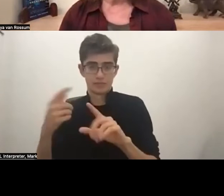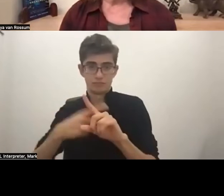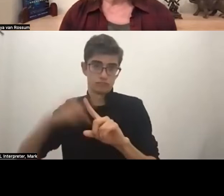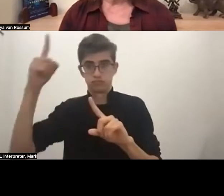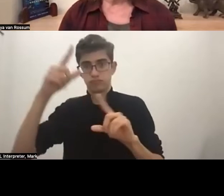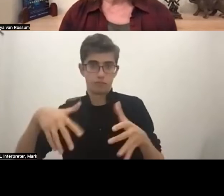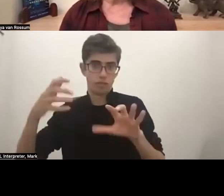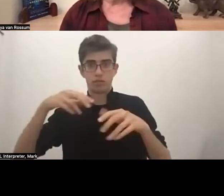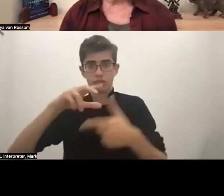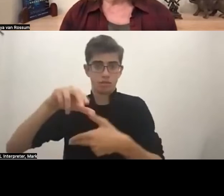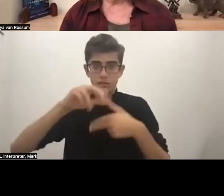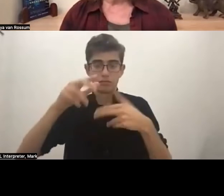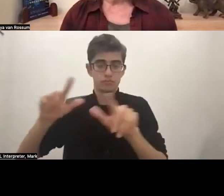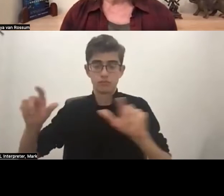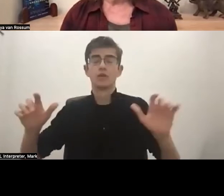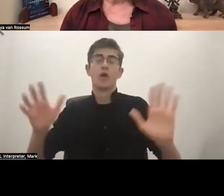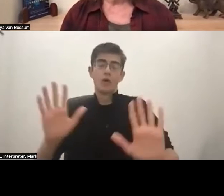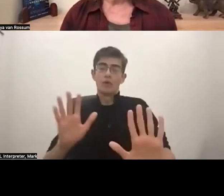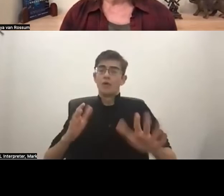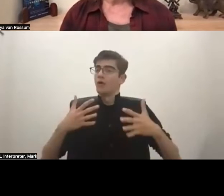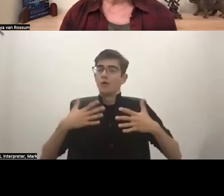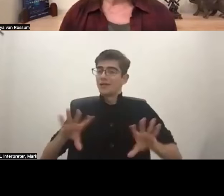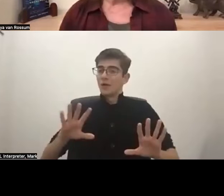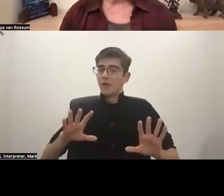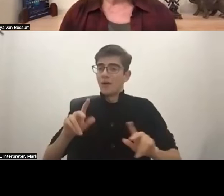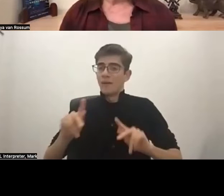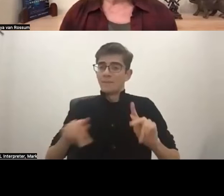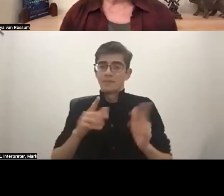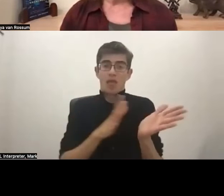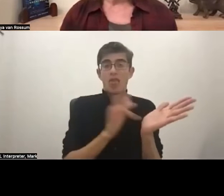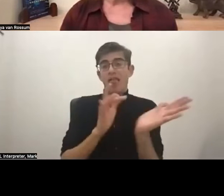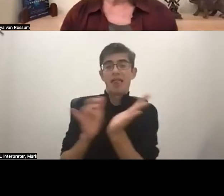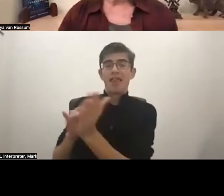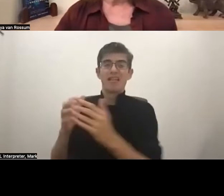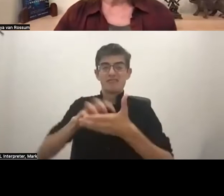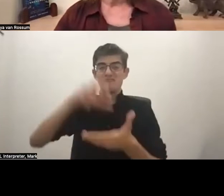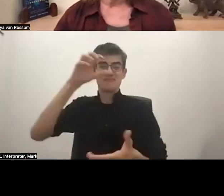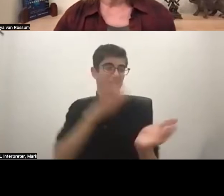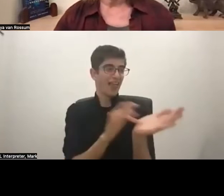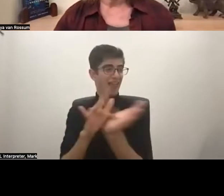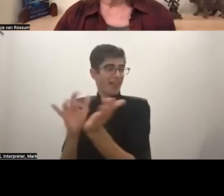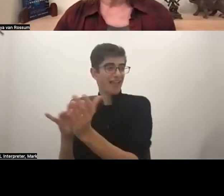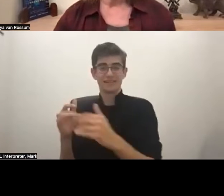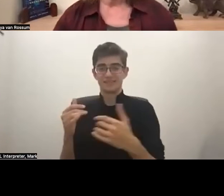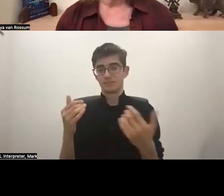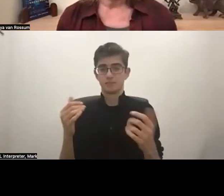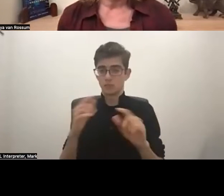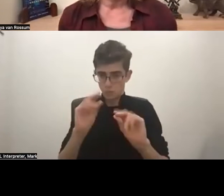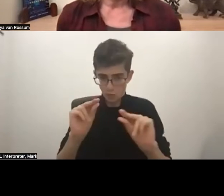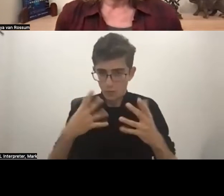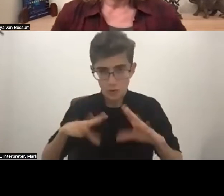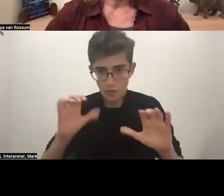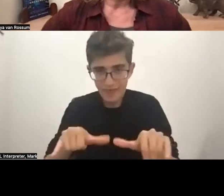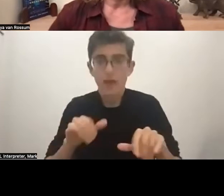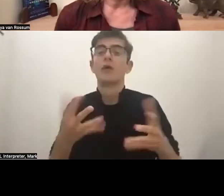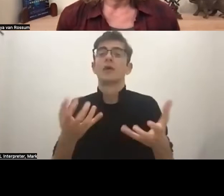to a point where it cannot be utilized efficaciously. But that said, I think that this is a really, really